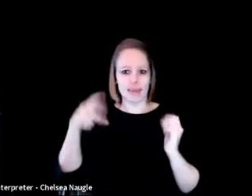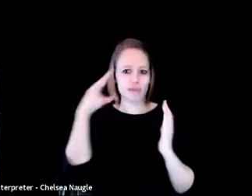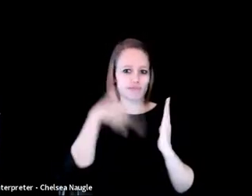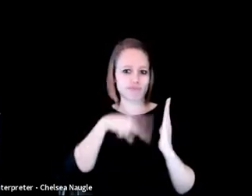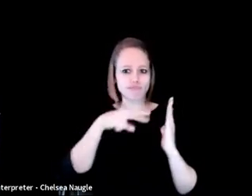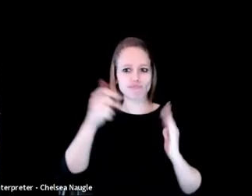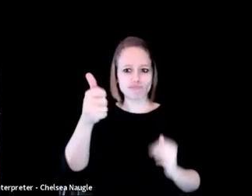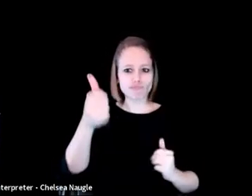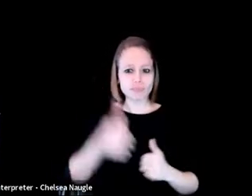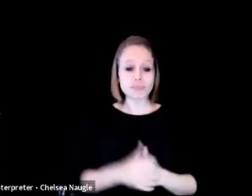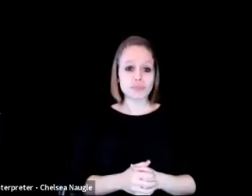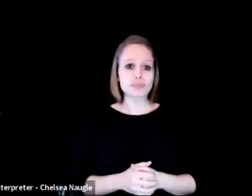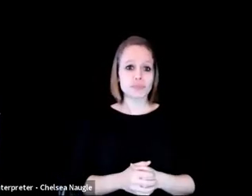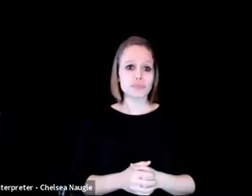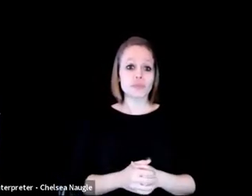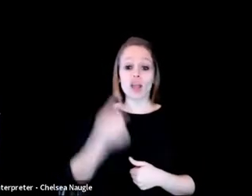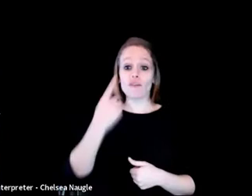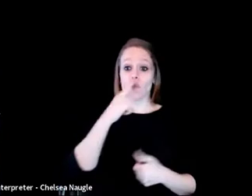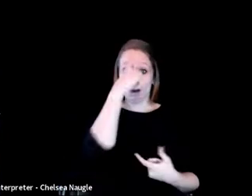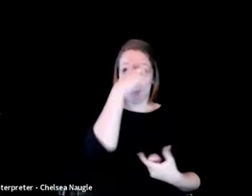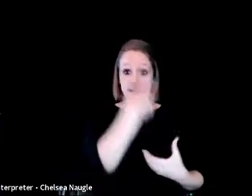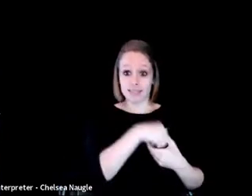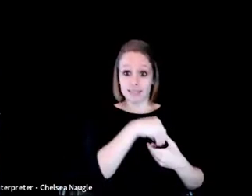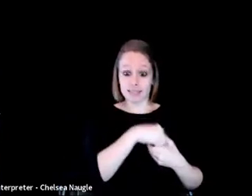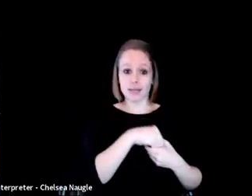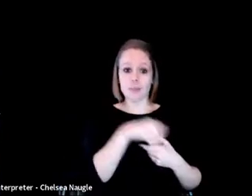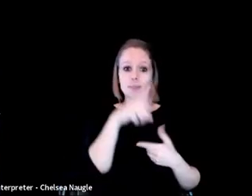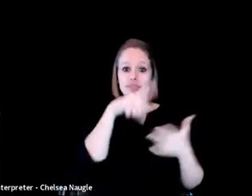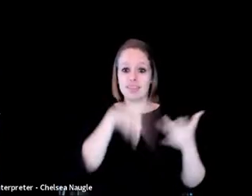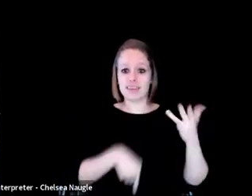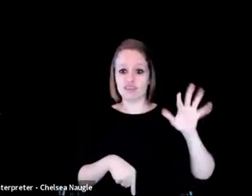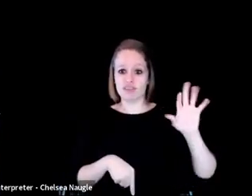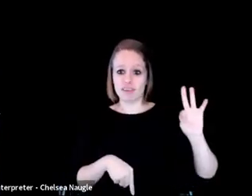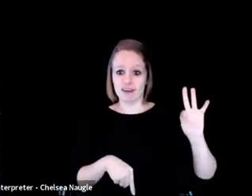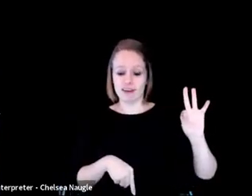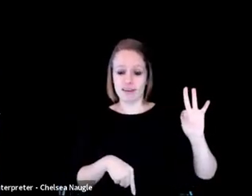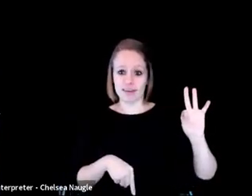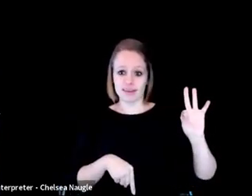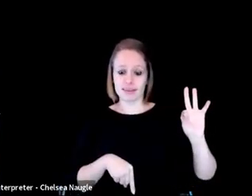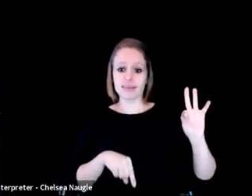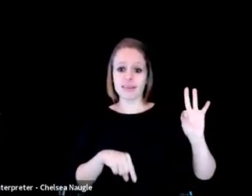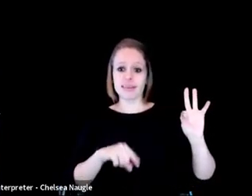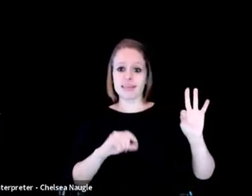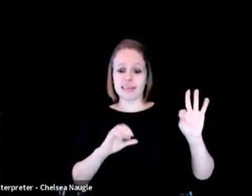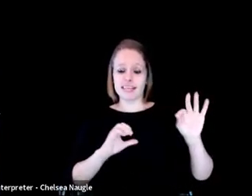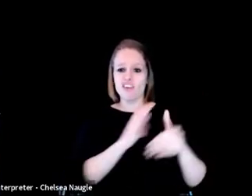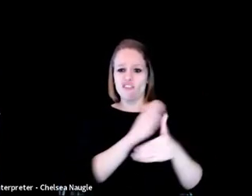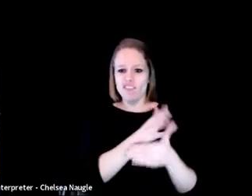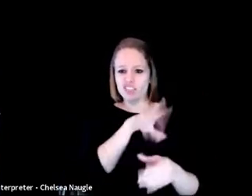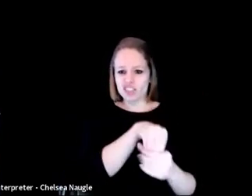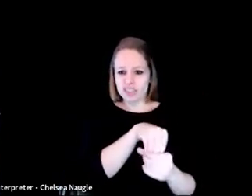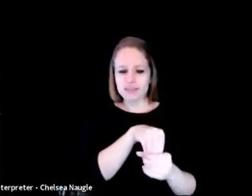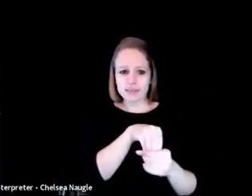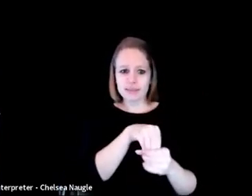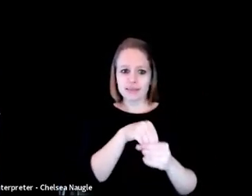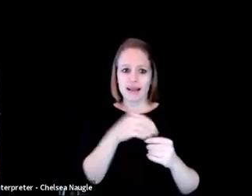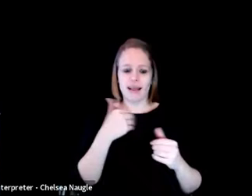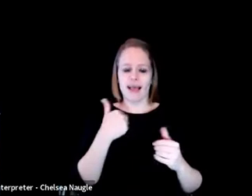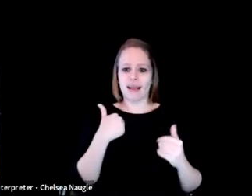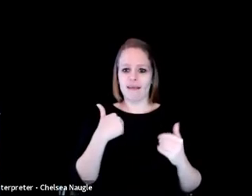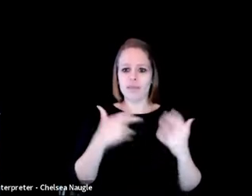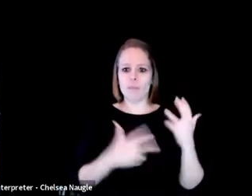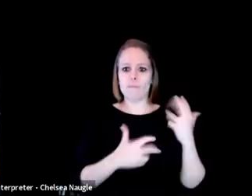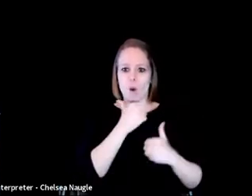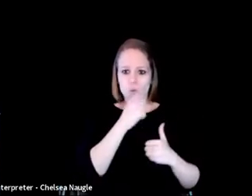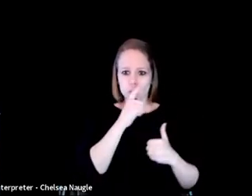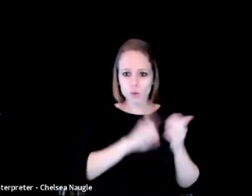for autism, these are the nine interventions that have the highest level of research that they know for sure have